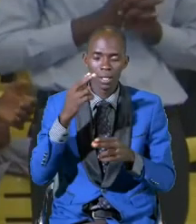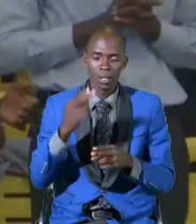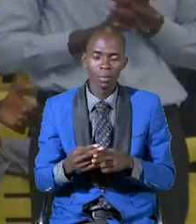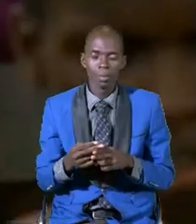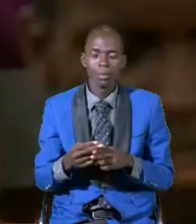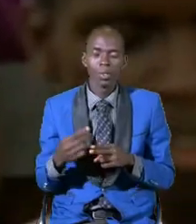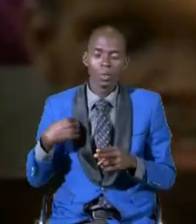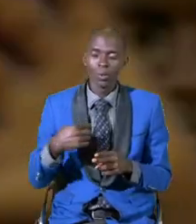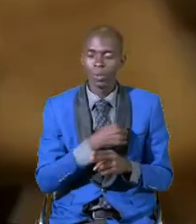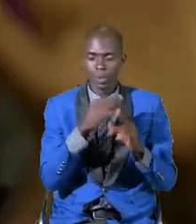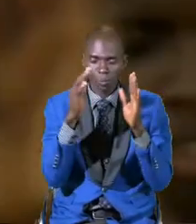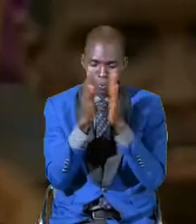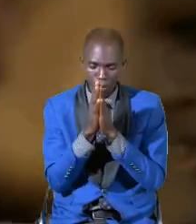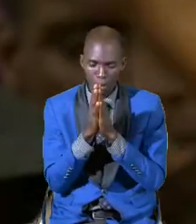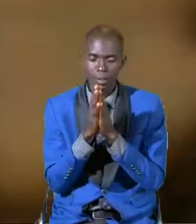name we pray.